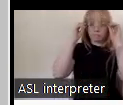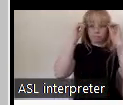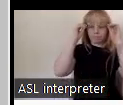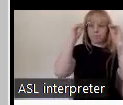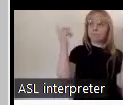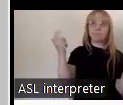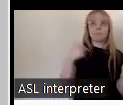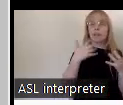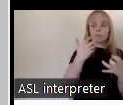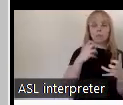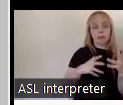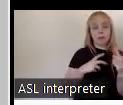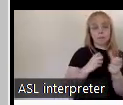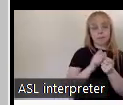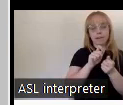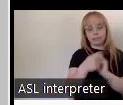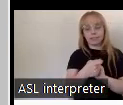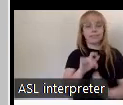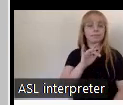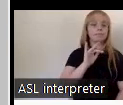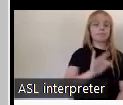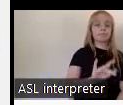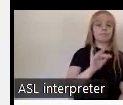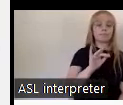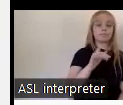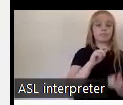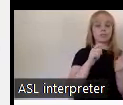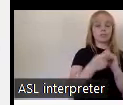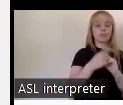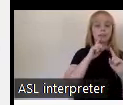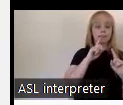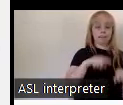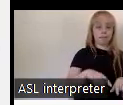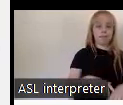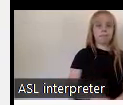I want to update that. So I can click on change my answers.